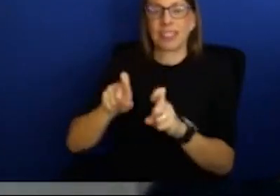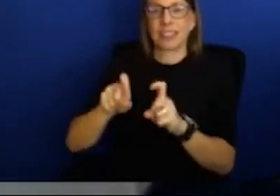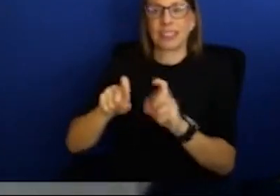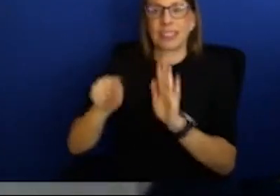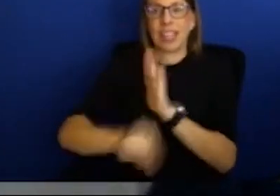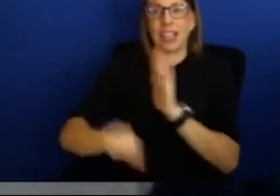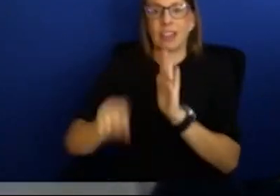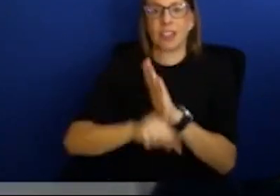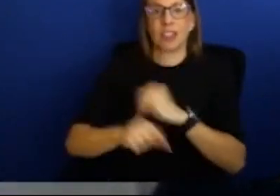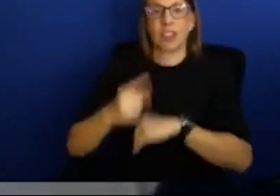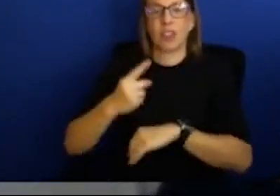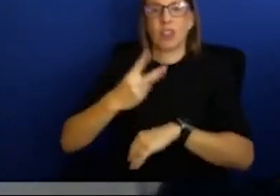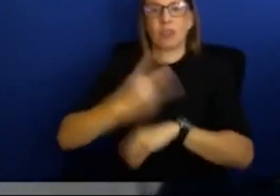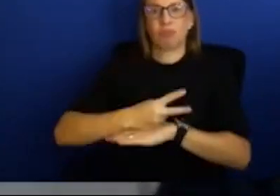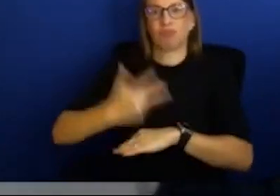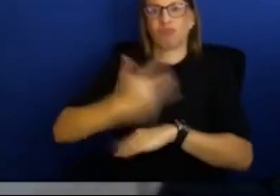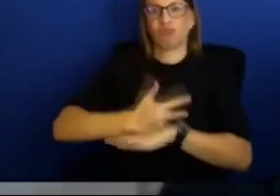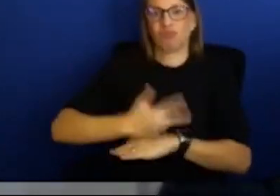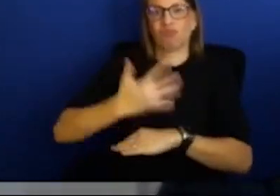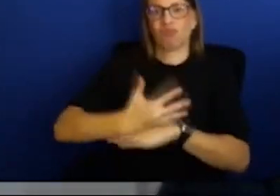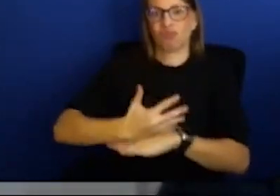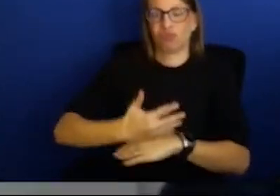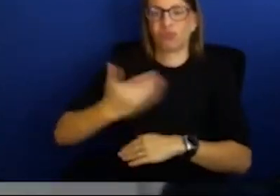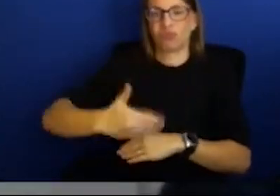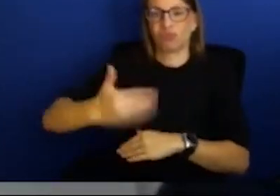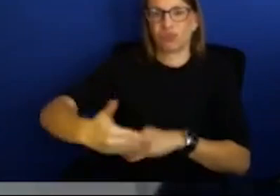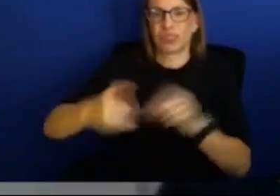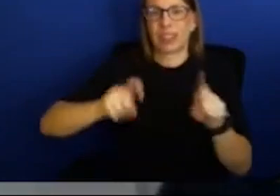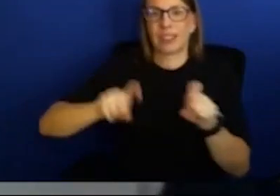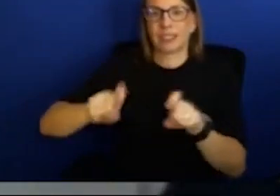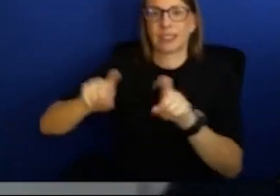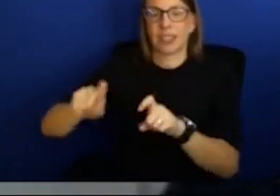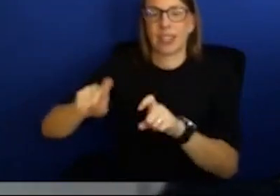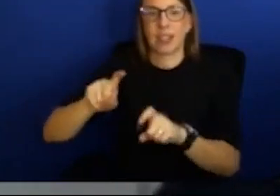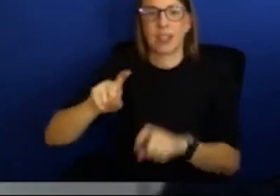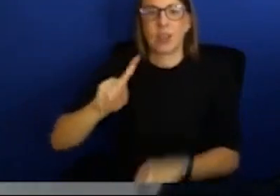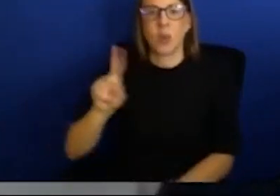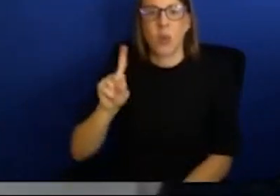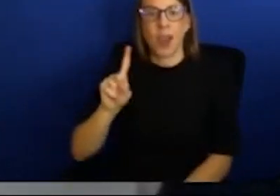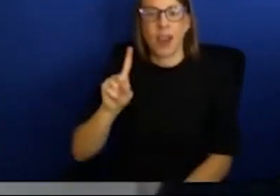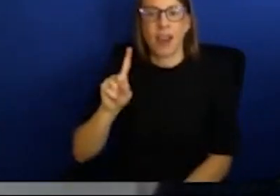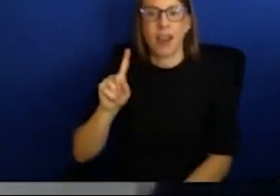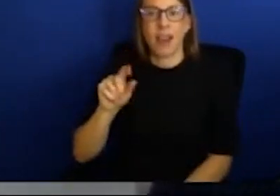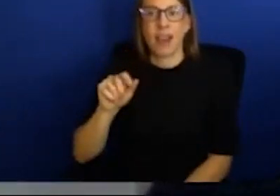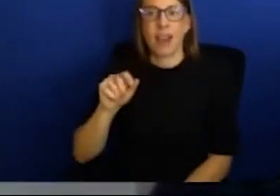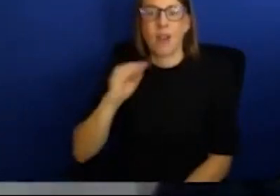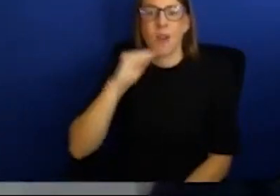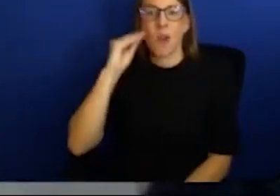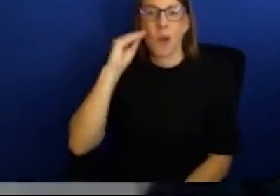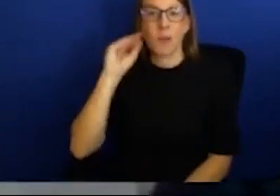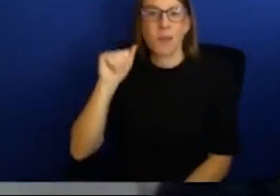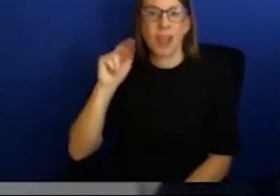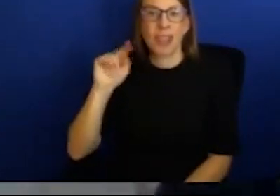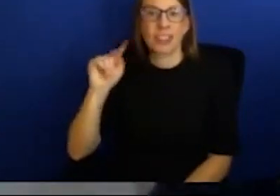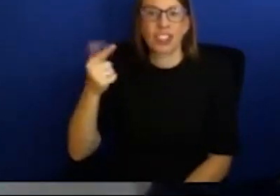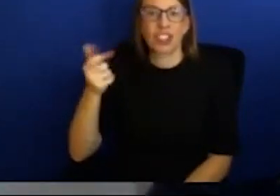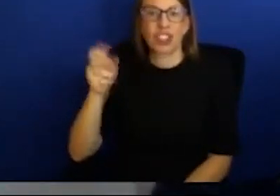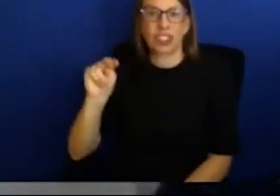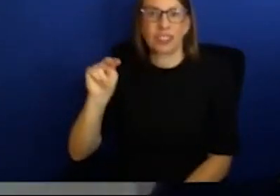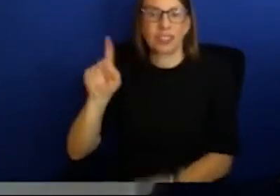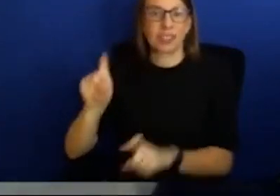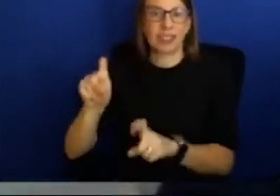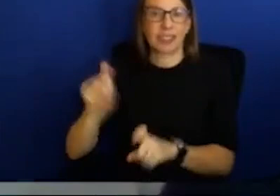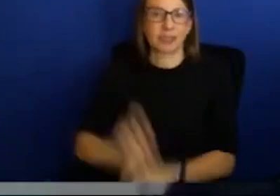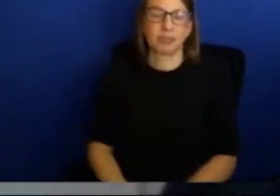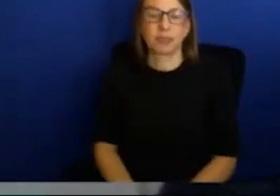couple days with the at-home rapid antigen test. You don't get to be this deep in the data and not care about that sort of thing. So I think